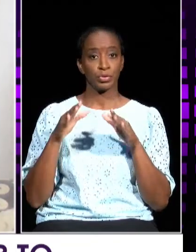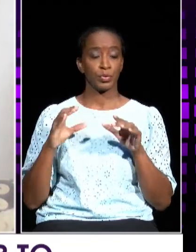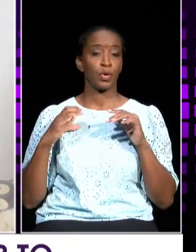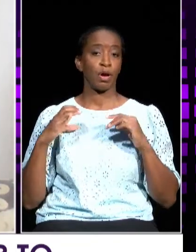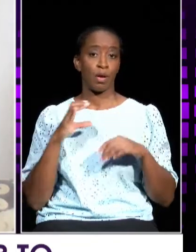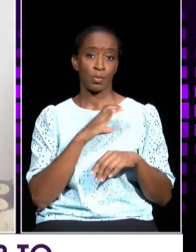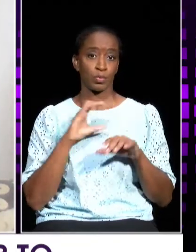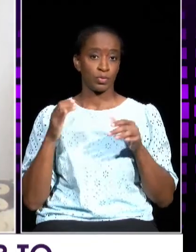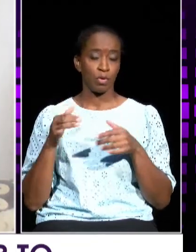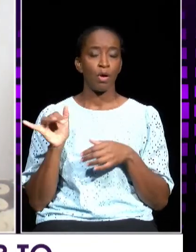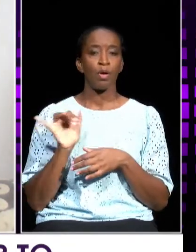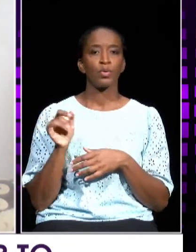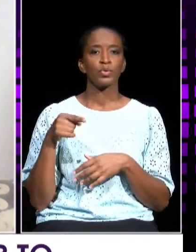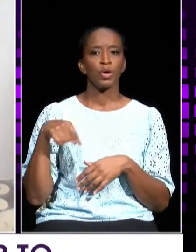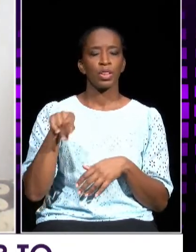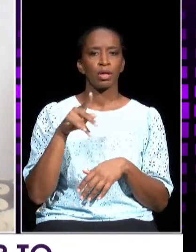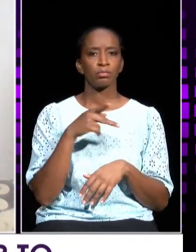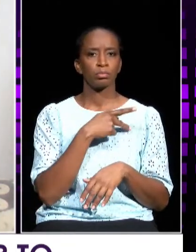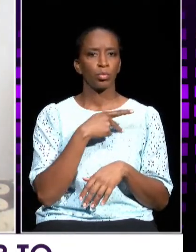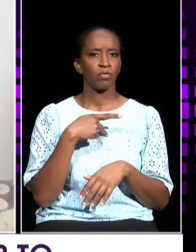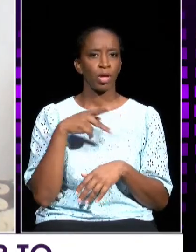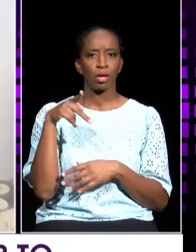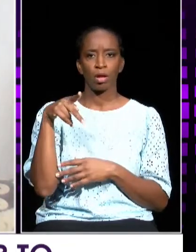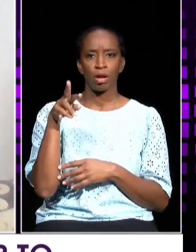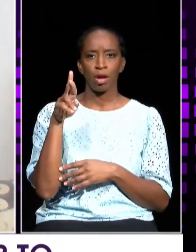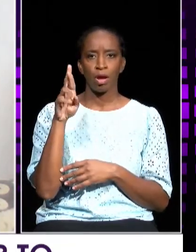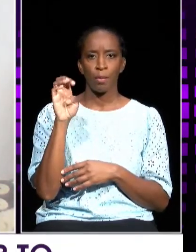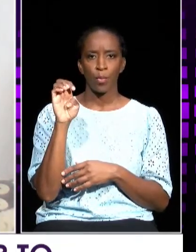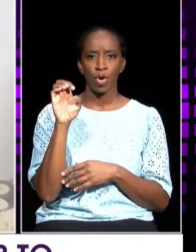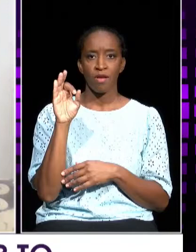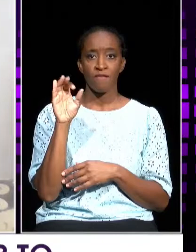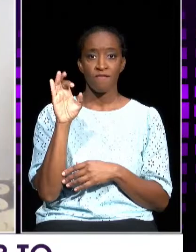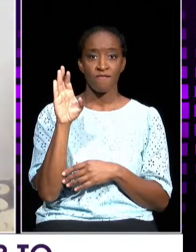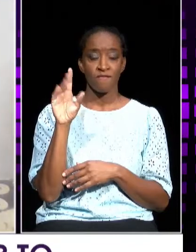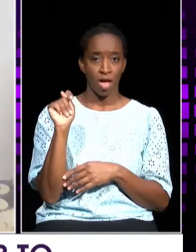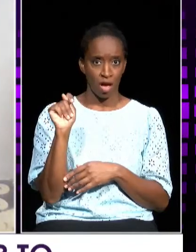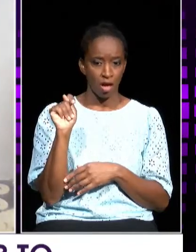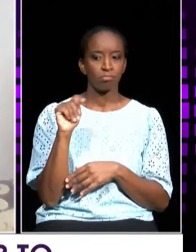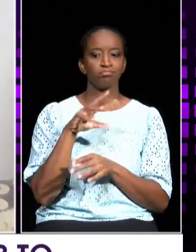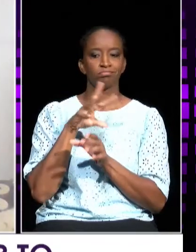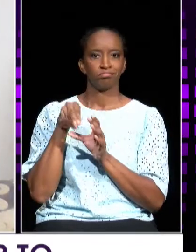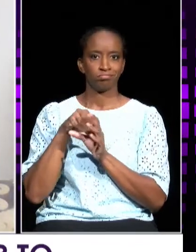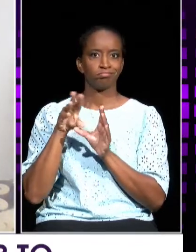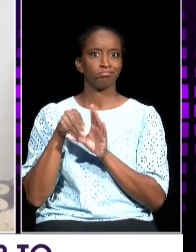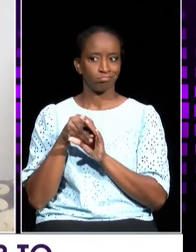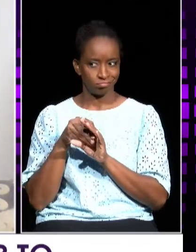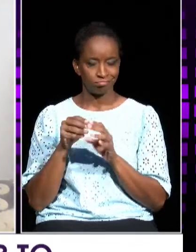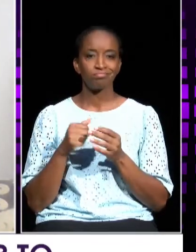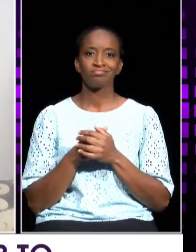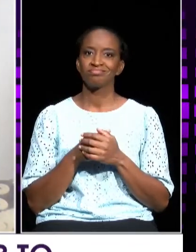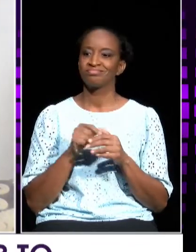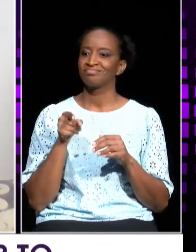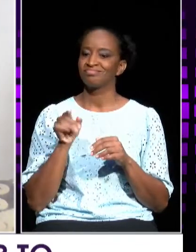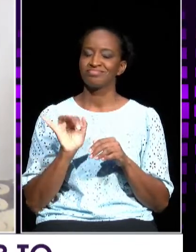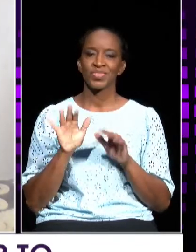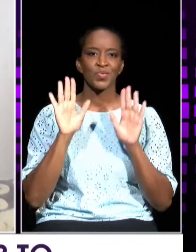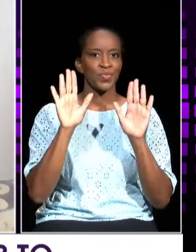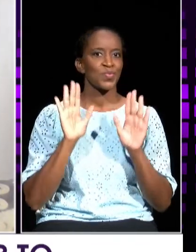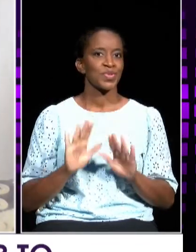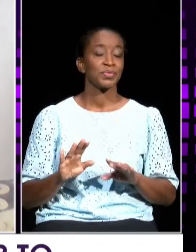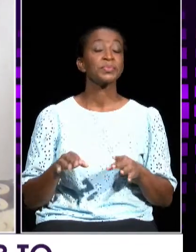those students, and we have been receiving wonderful results because of that program. And lastly, one of the last programs